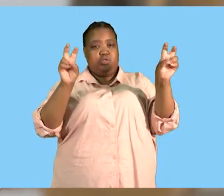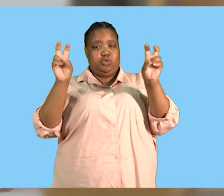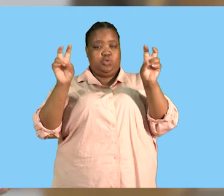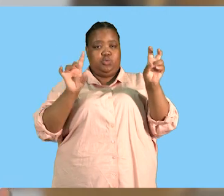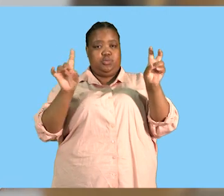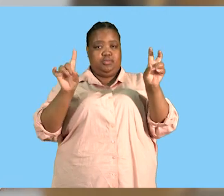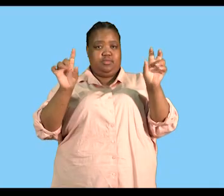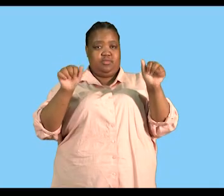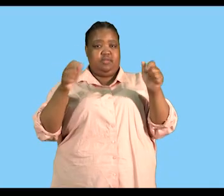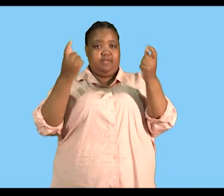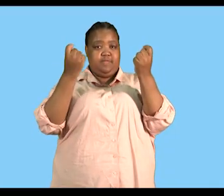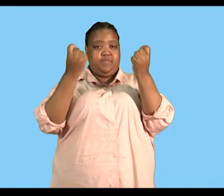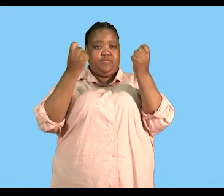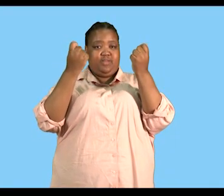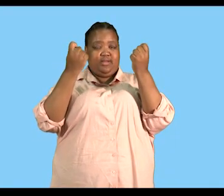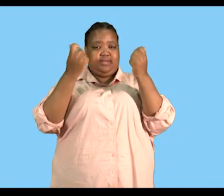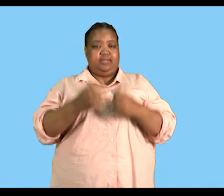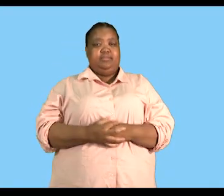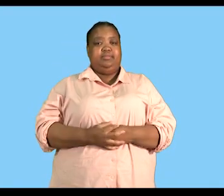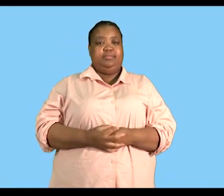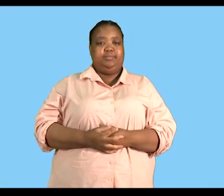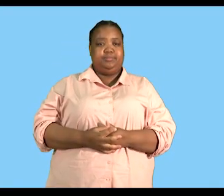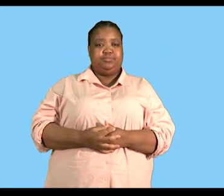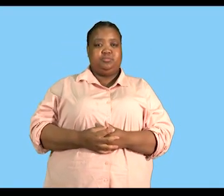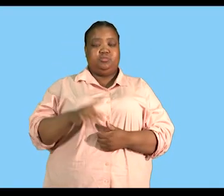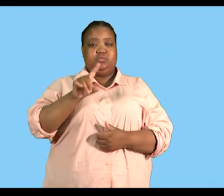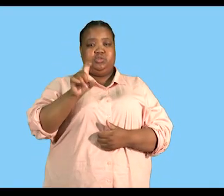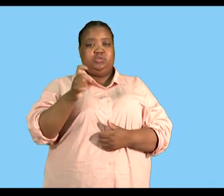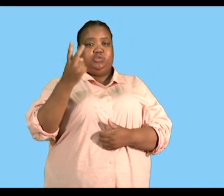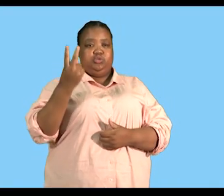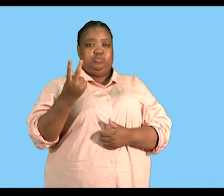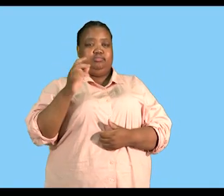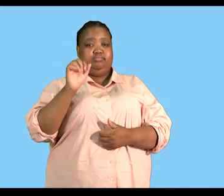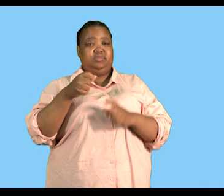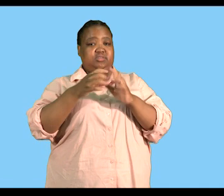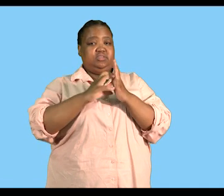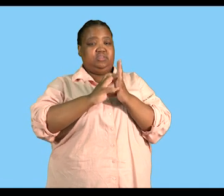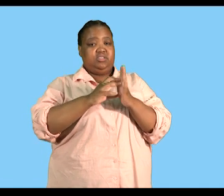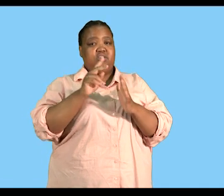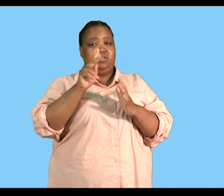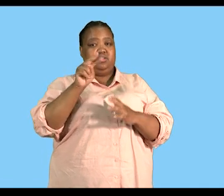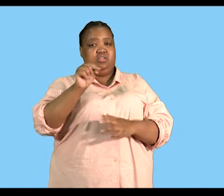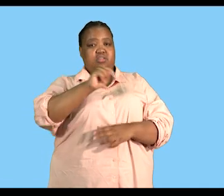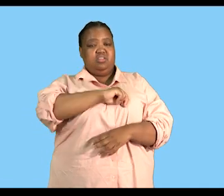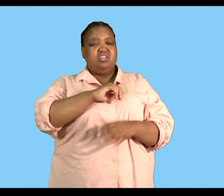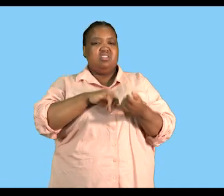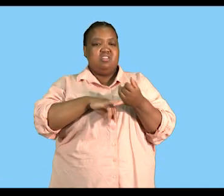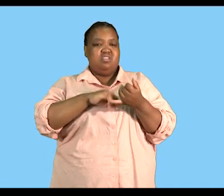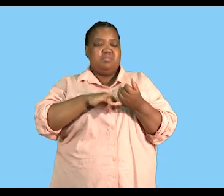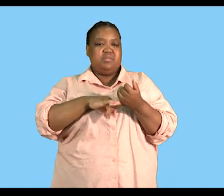we are looking at will be finance. Now question 2 example, it was adapted from KwaZulu-Natal